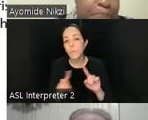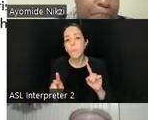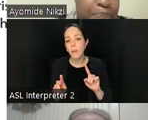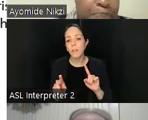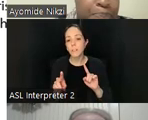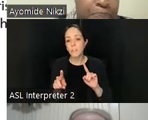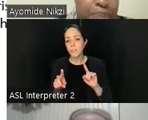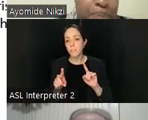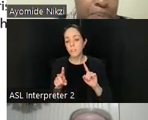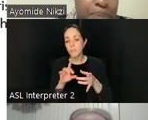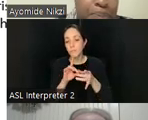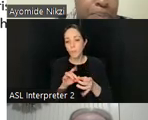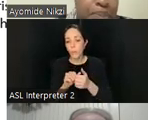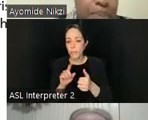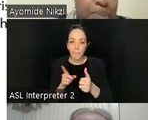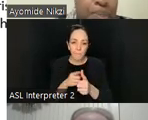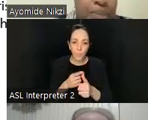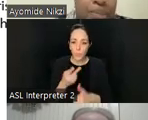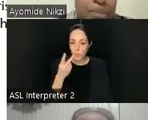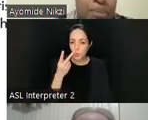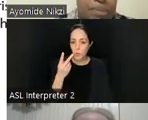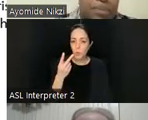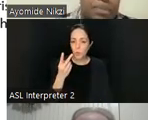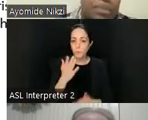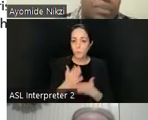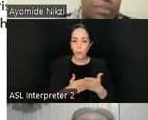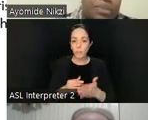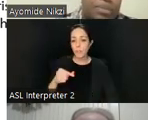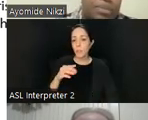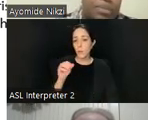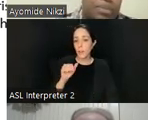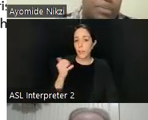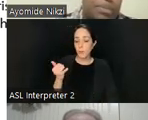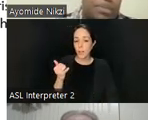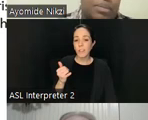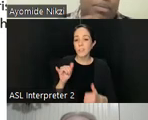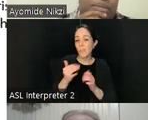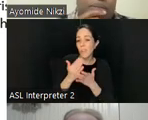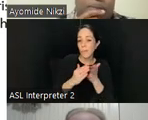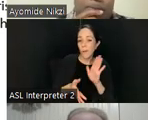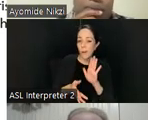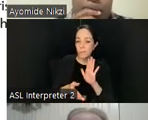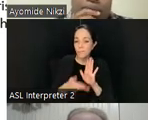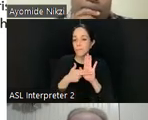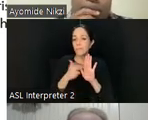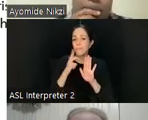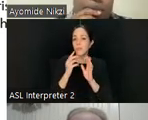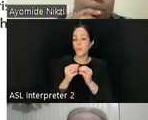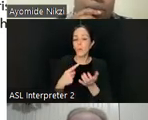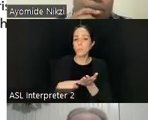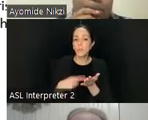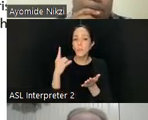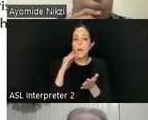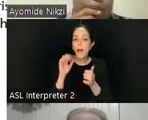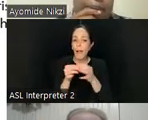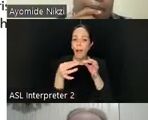two items in the Q&A right now. So this was flagged for further discussion because the way it's written implied